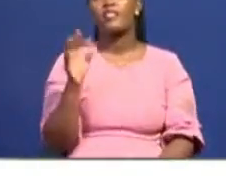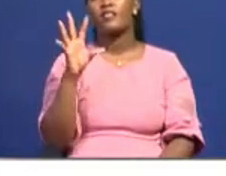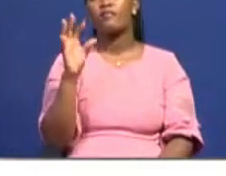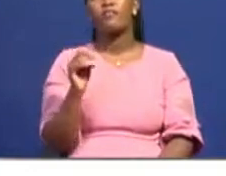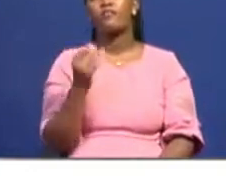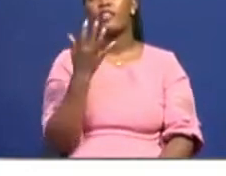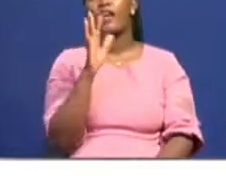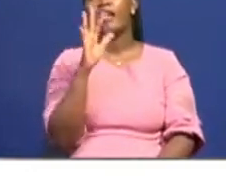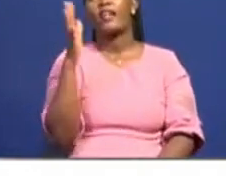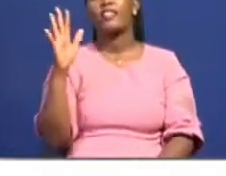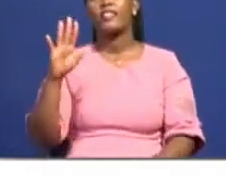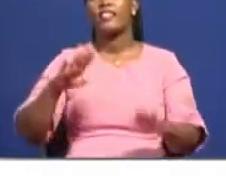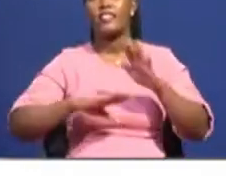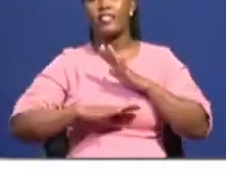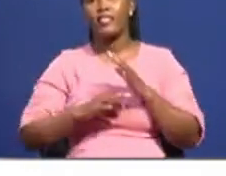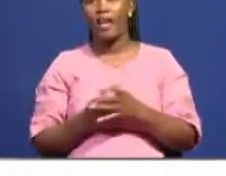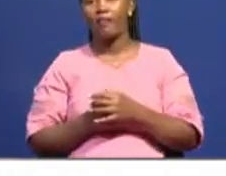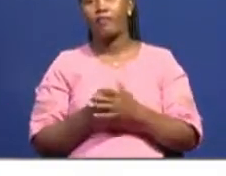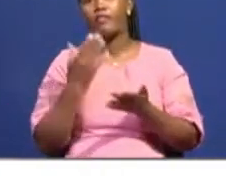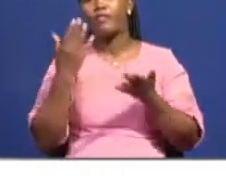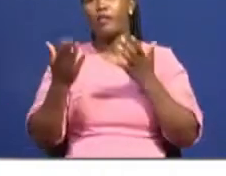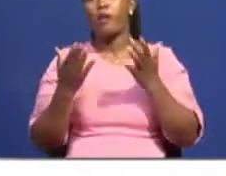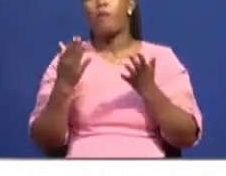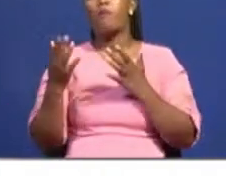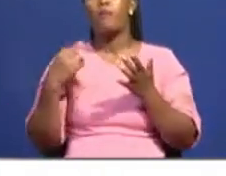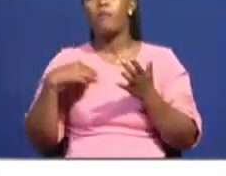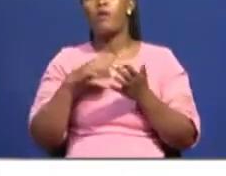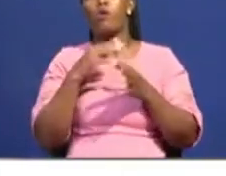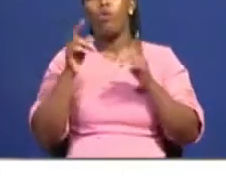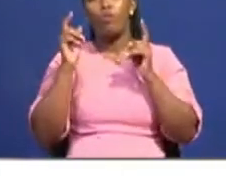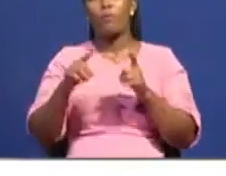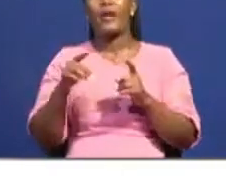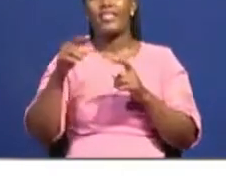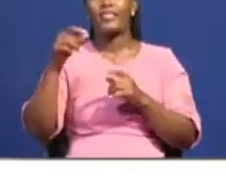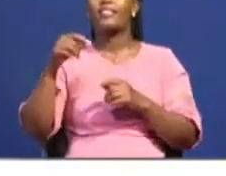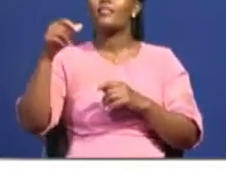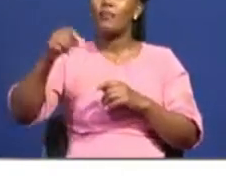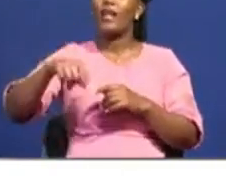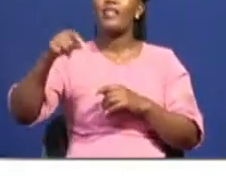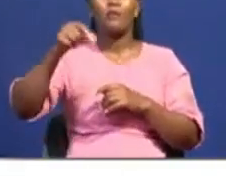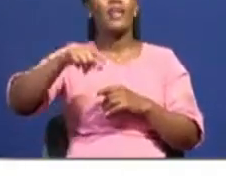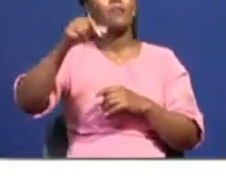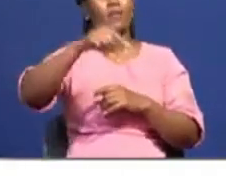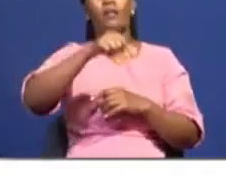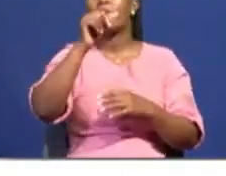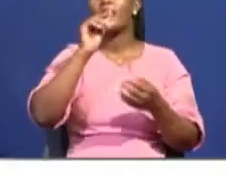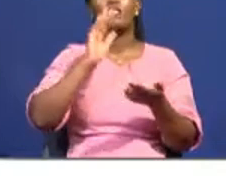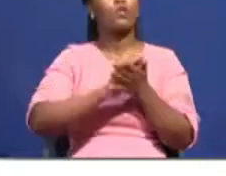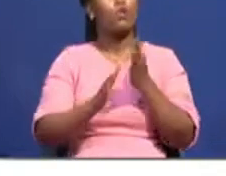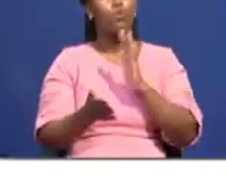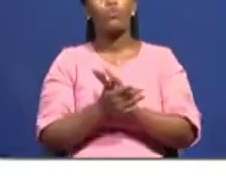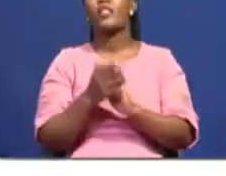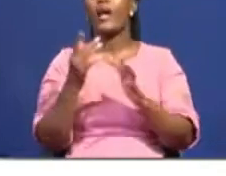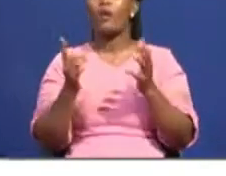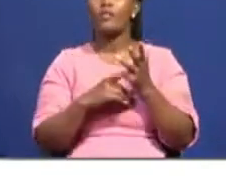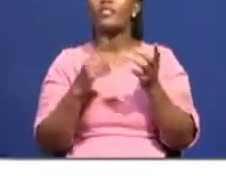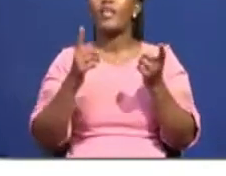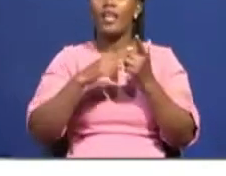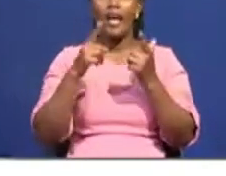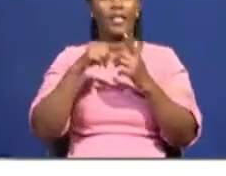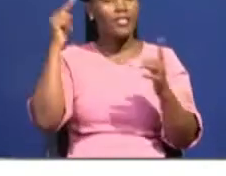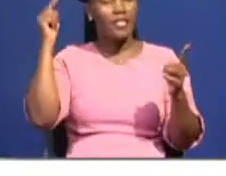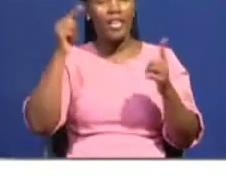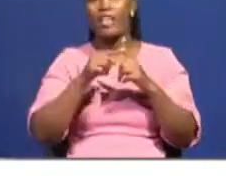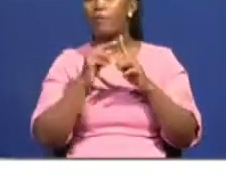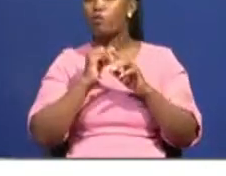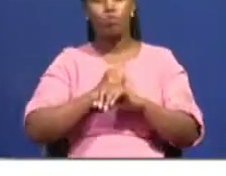350 trees is enough. There could be need for us to plant trees without counting, and we don't restrict it to just our land.